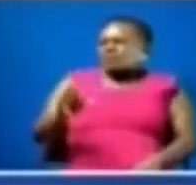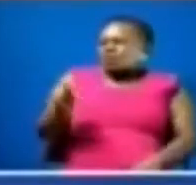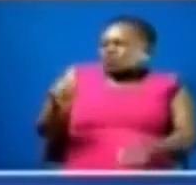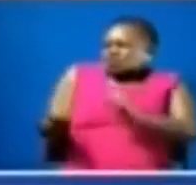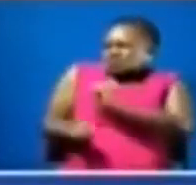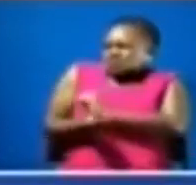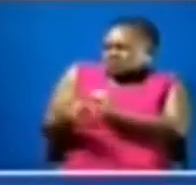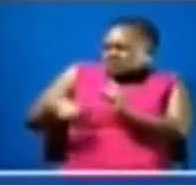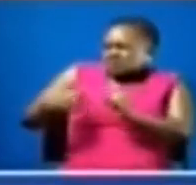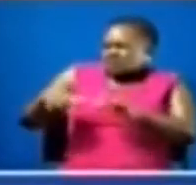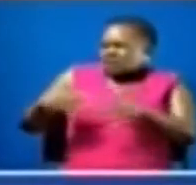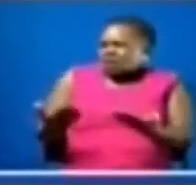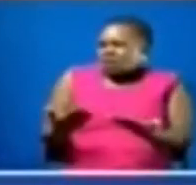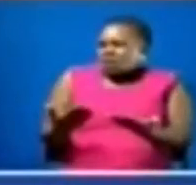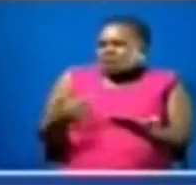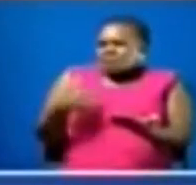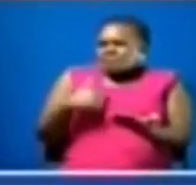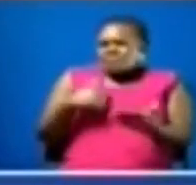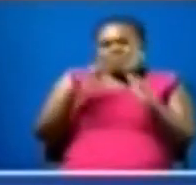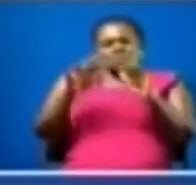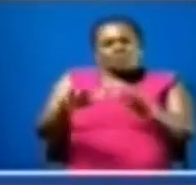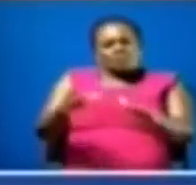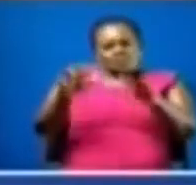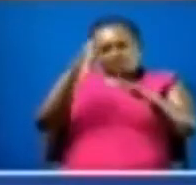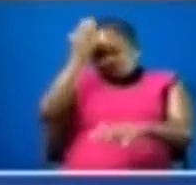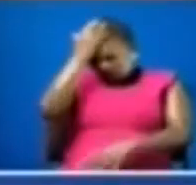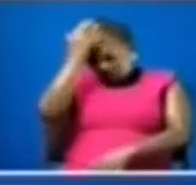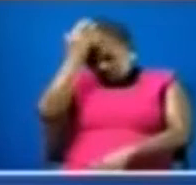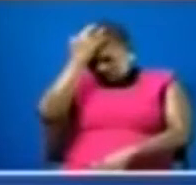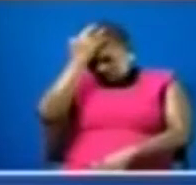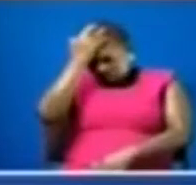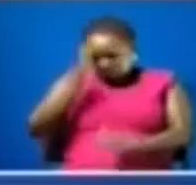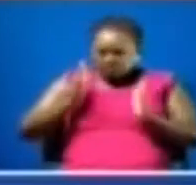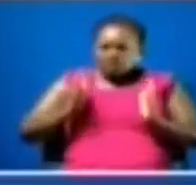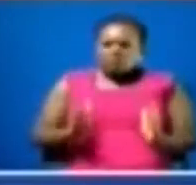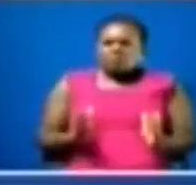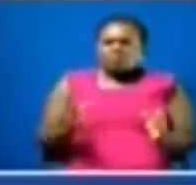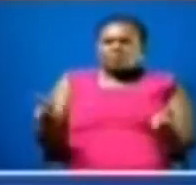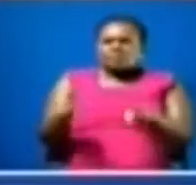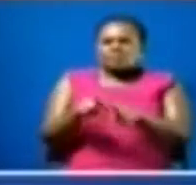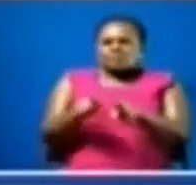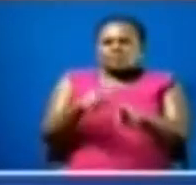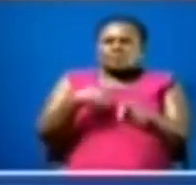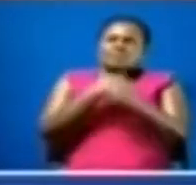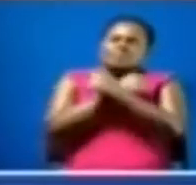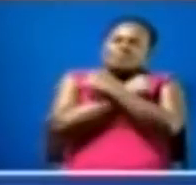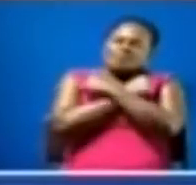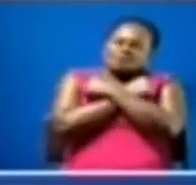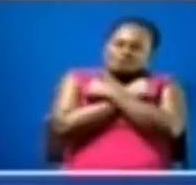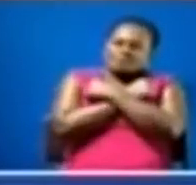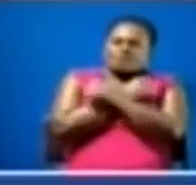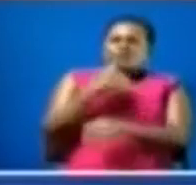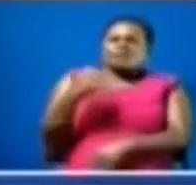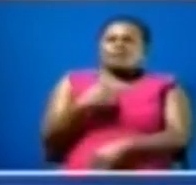describe yourself? I am a cool person. I'm actually a very cool, quiet person. Yeah. But I'm loving at the same time.